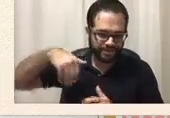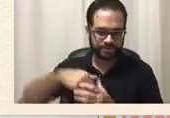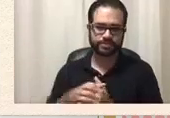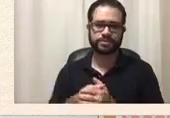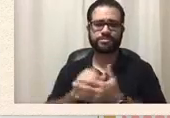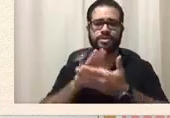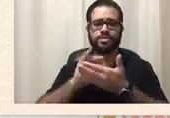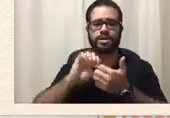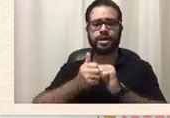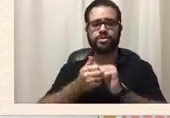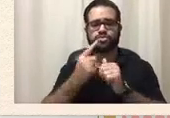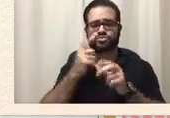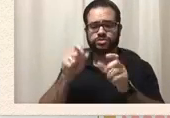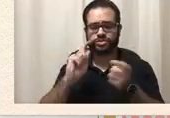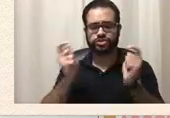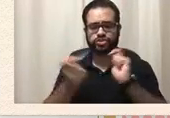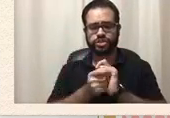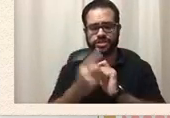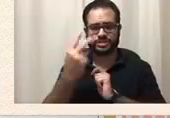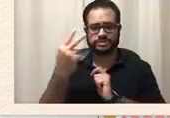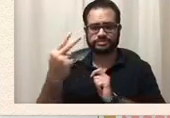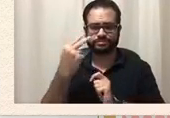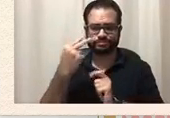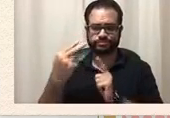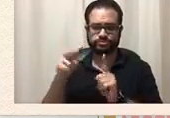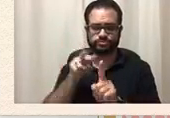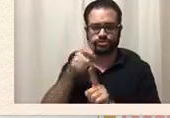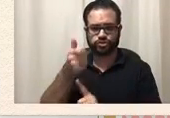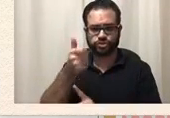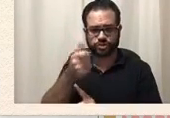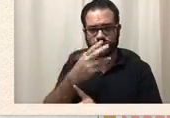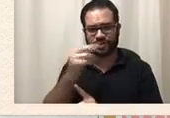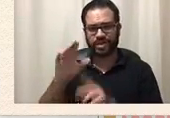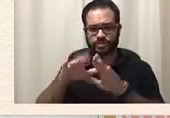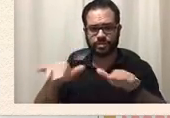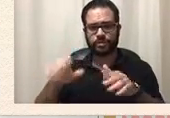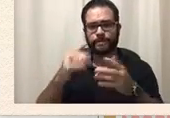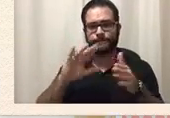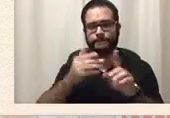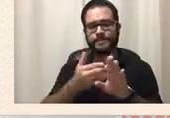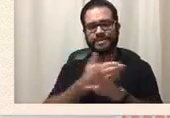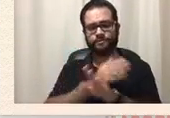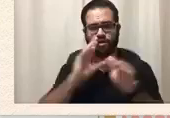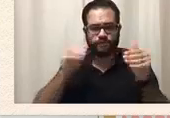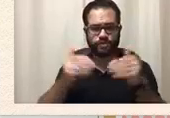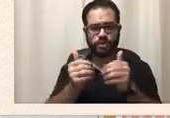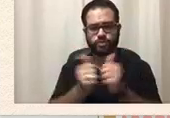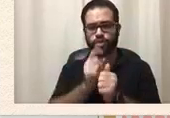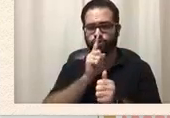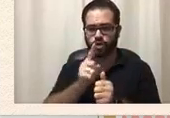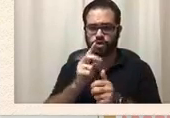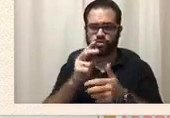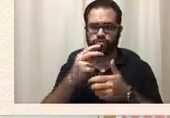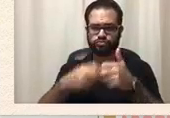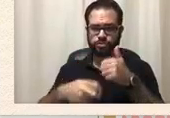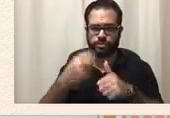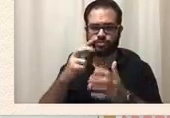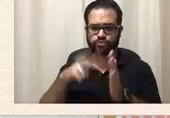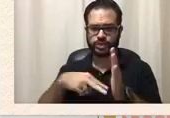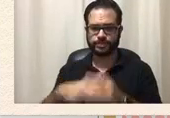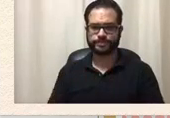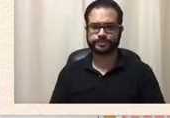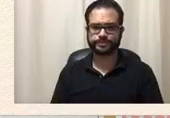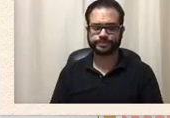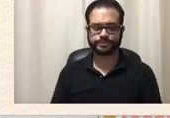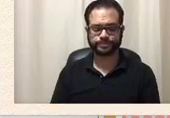yourself and see your student and child before you focus on the real reading issues. Dream big with